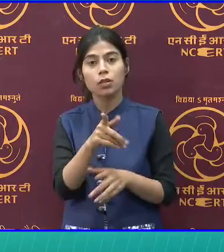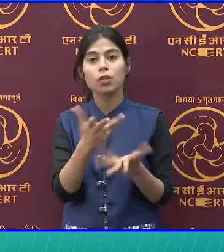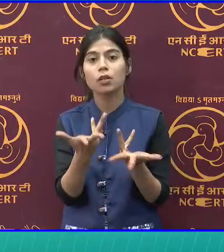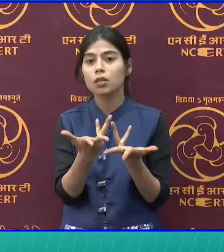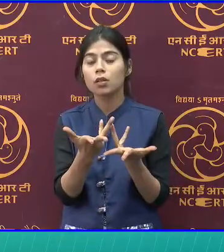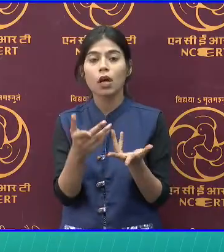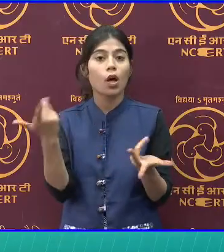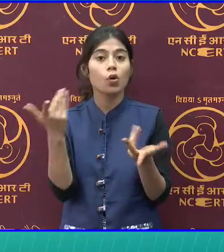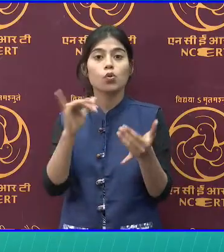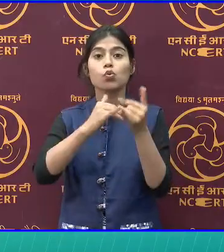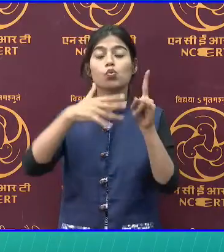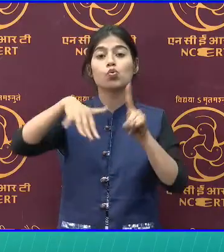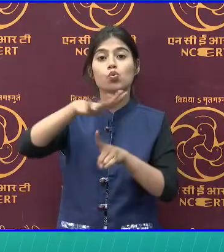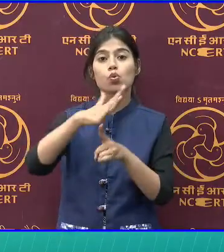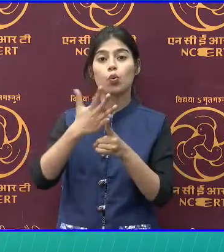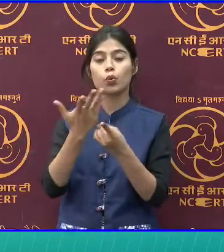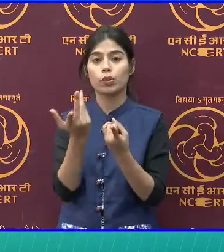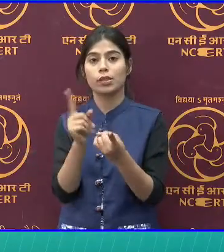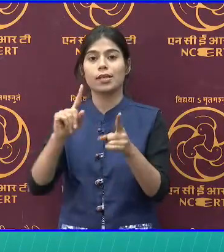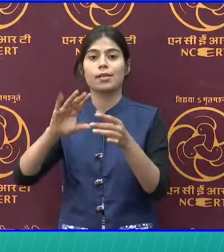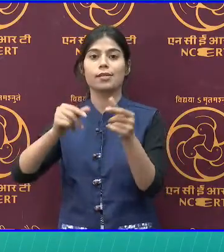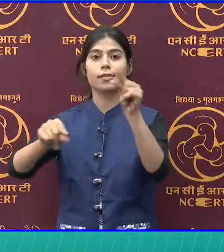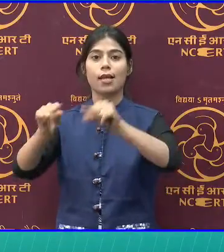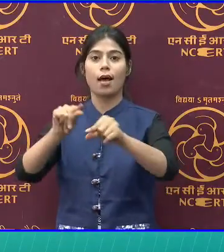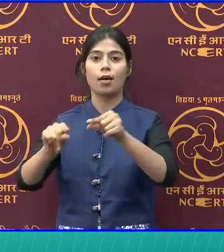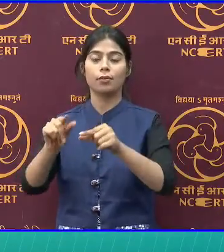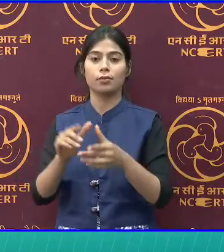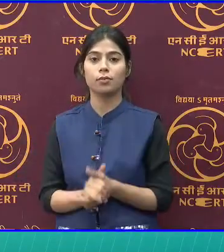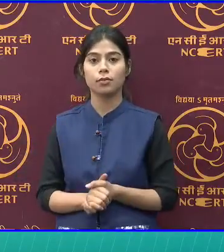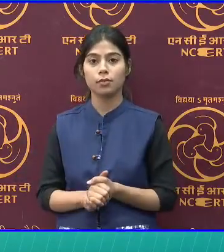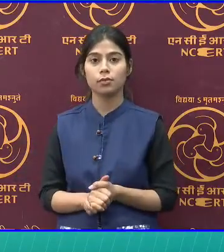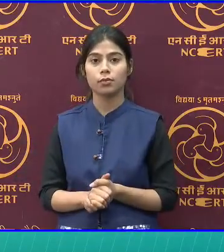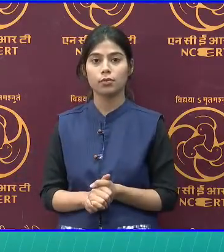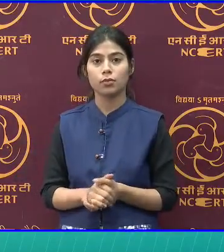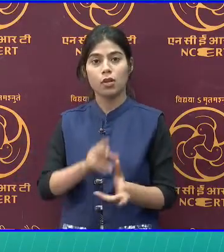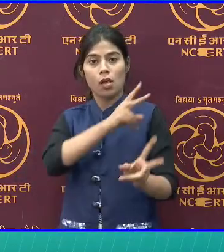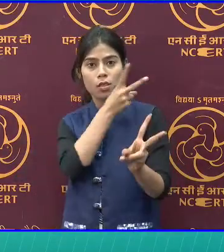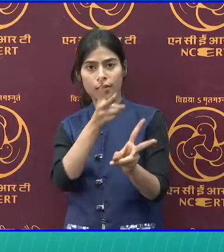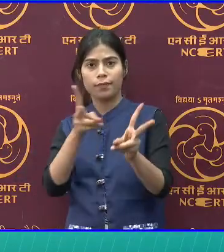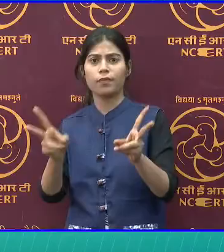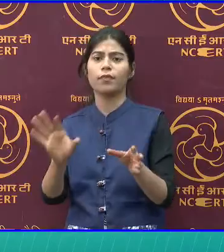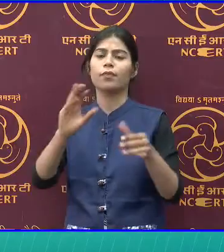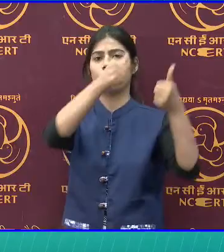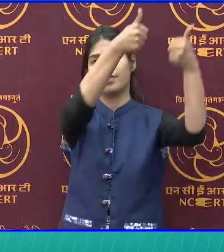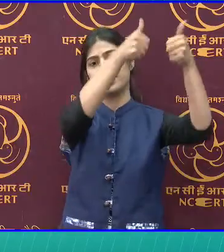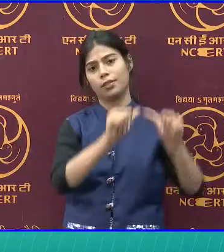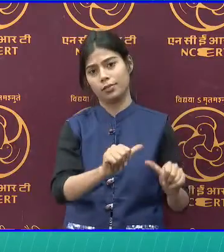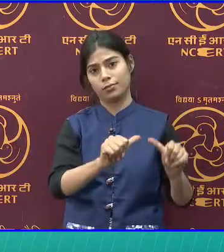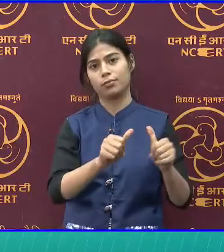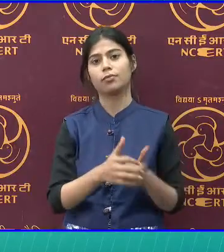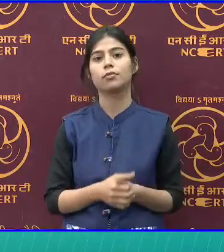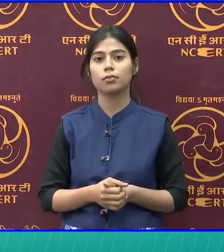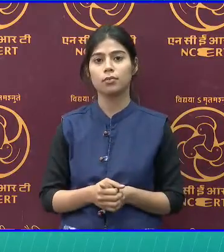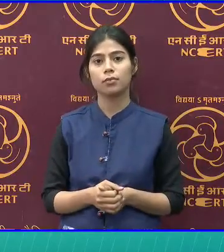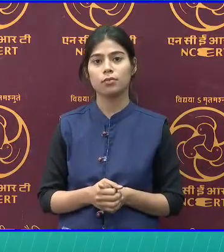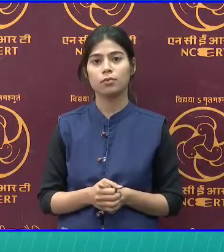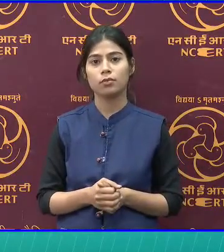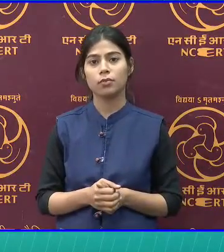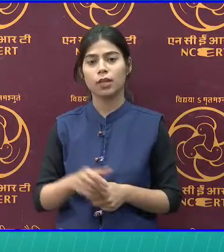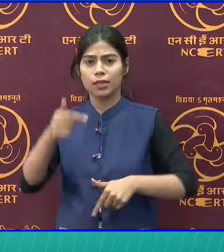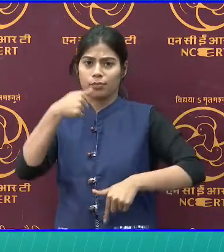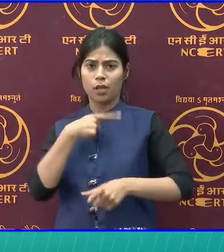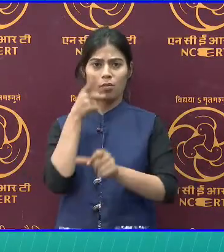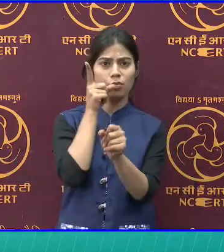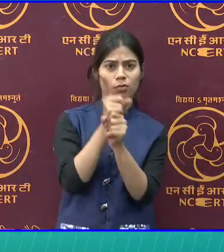because of which social science is becoming contested terrain also, because it results in different outcomes. So we as a